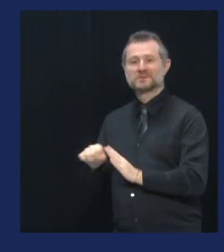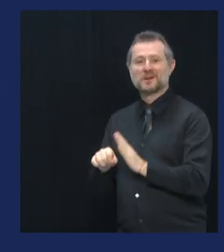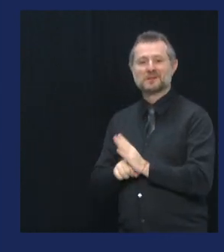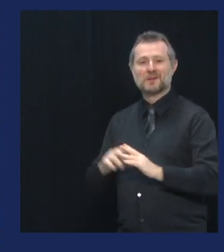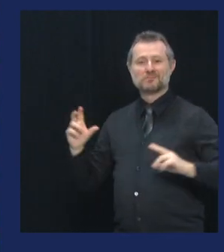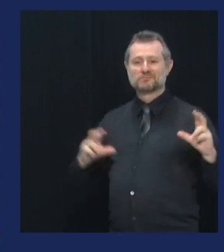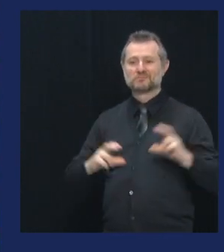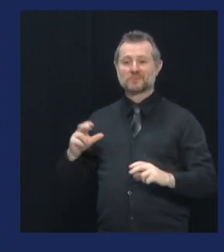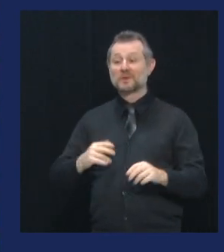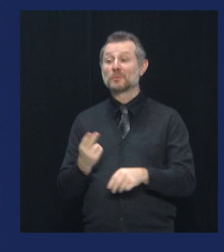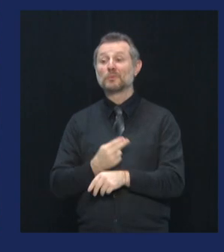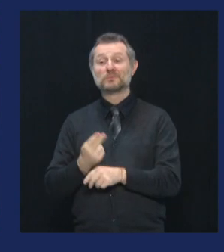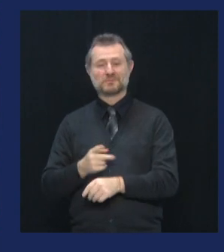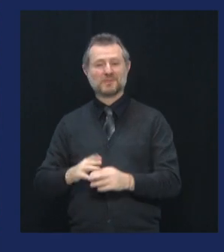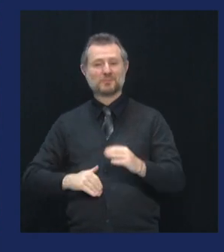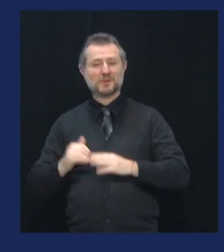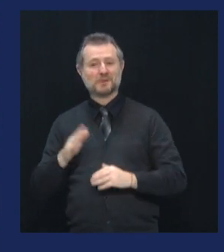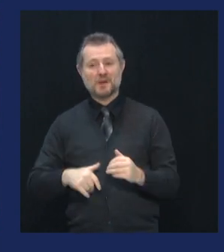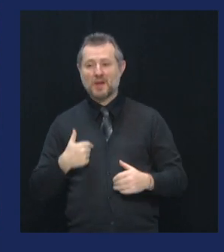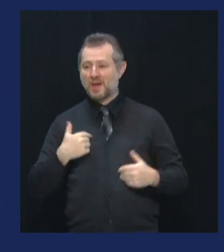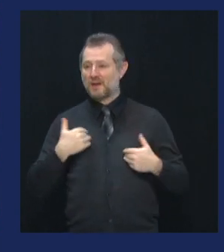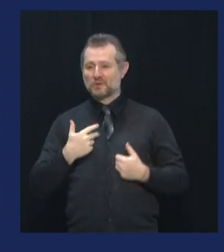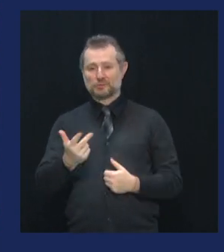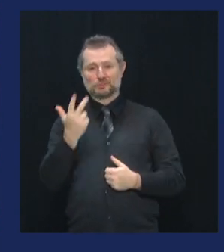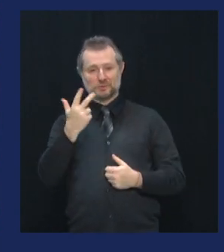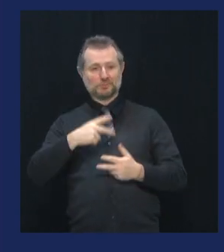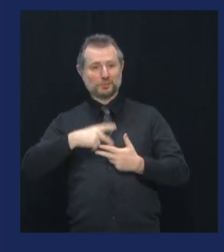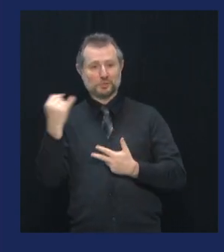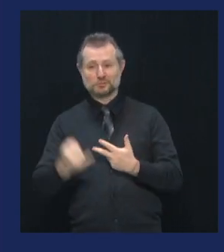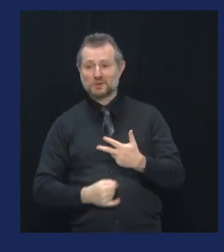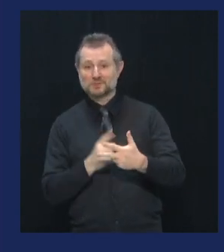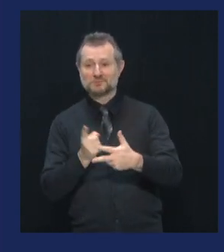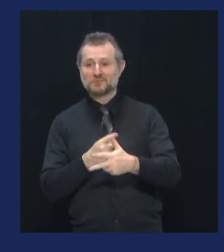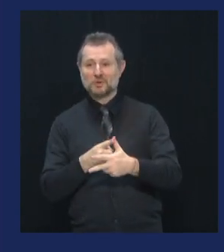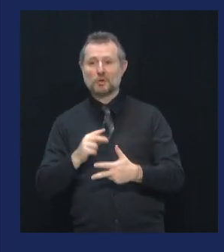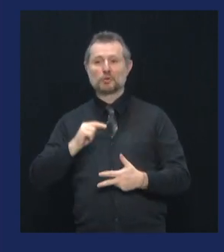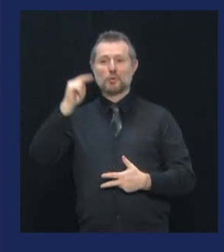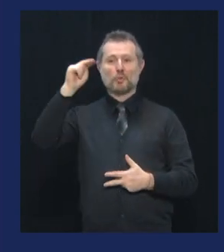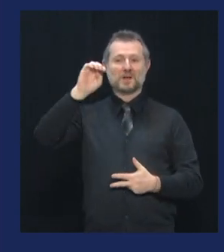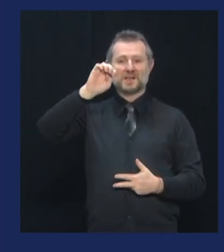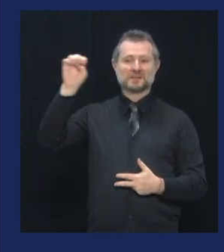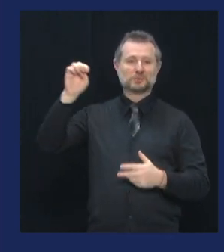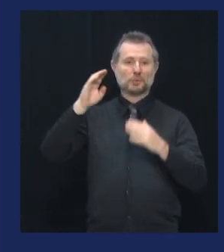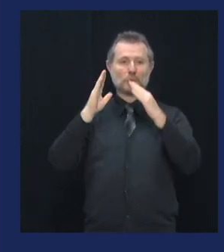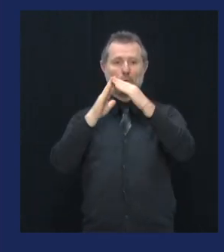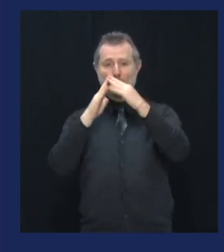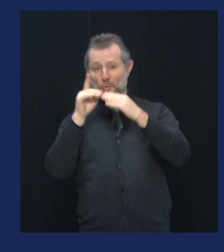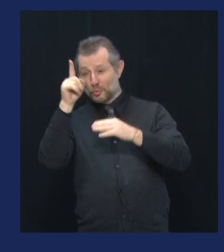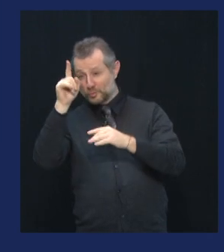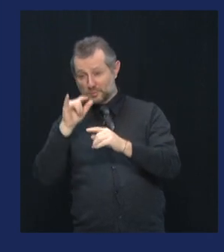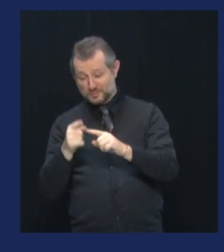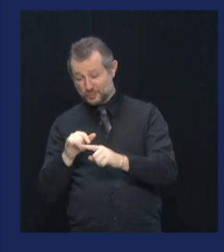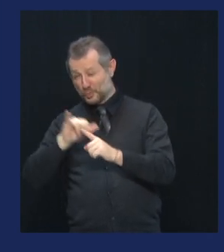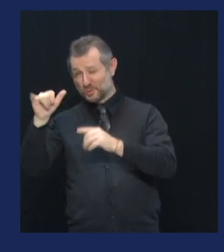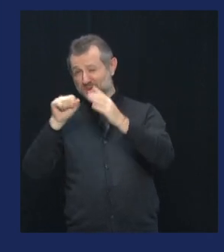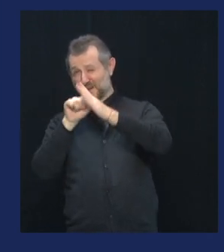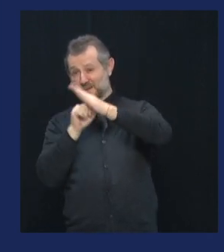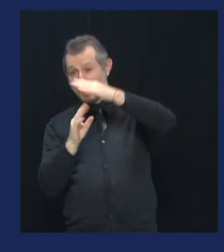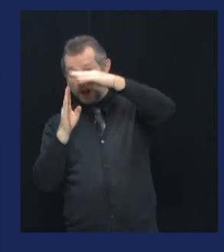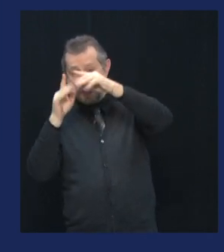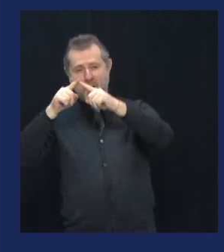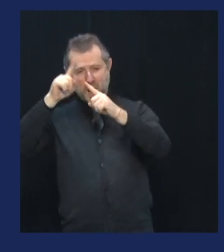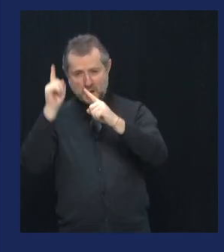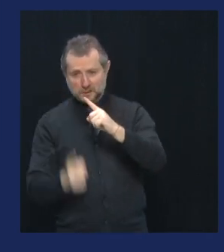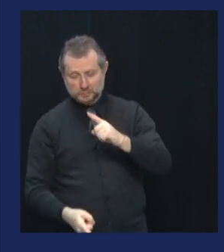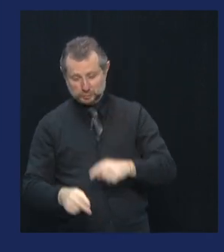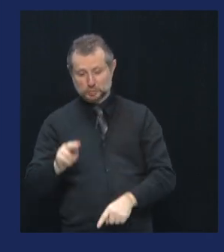projects. One would start at the northeast corner of the state and run downstate to New York City, a route